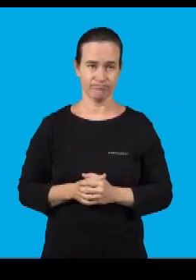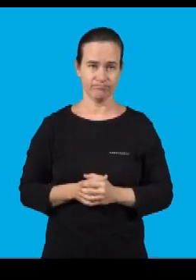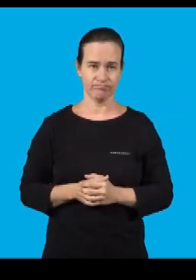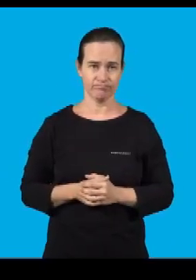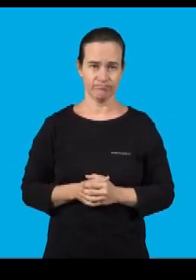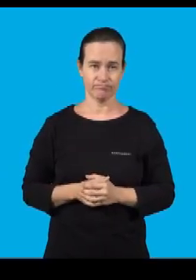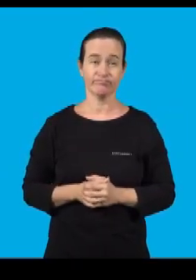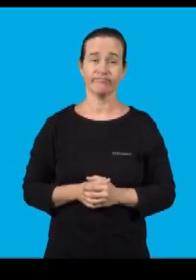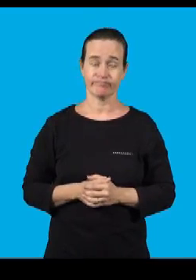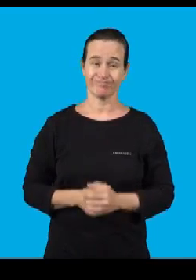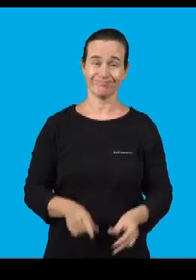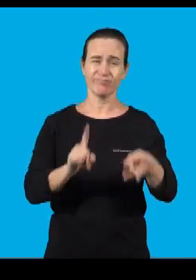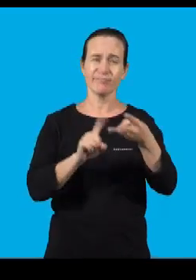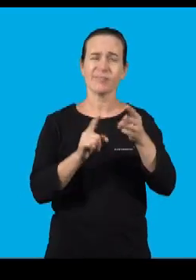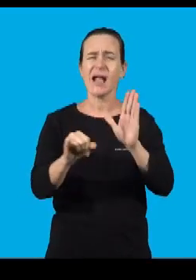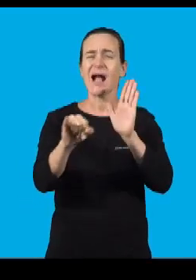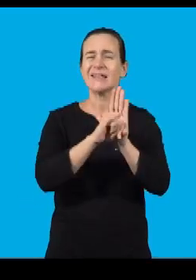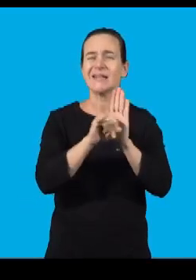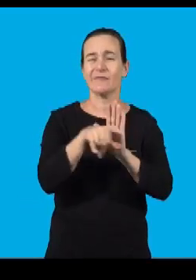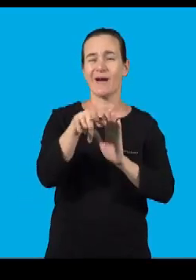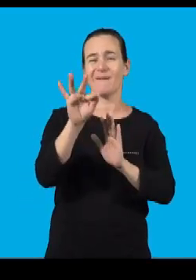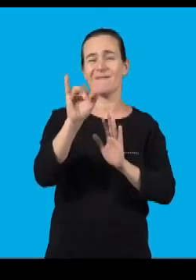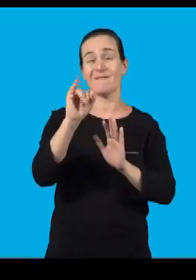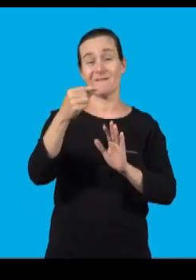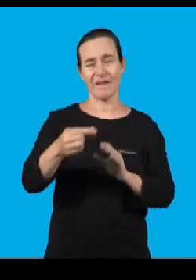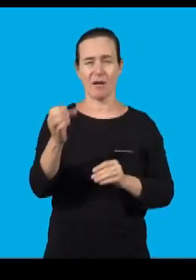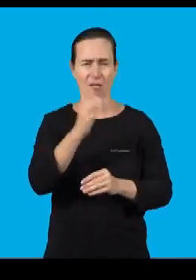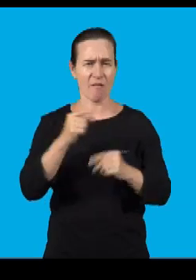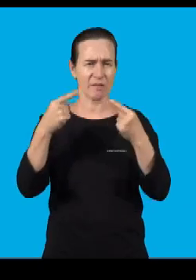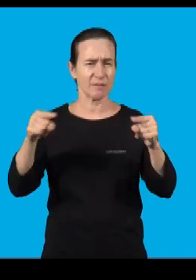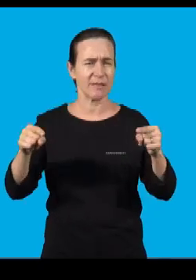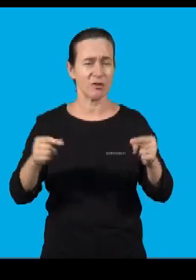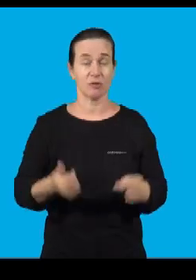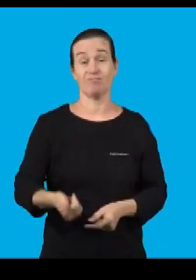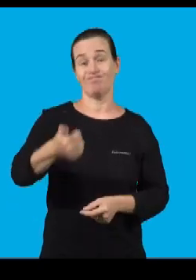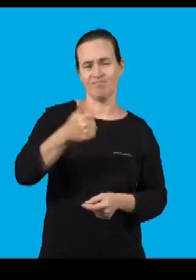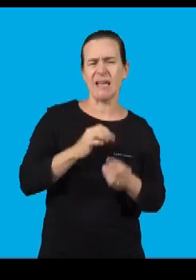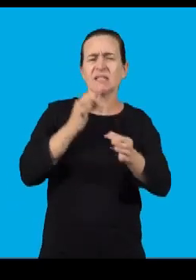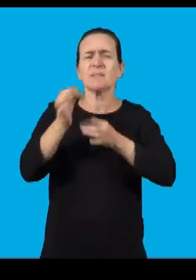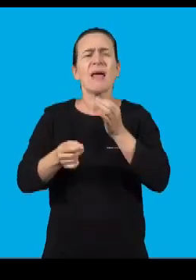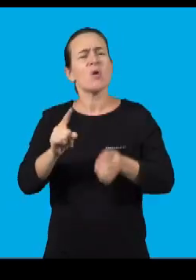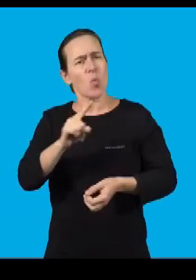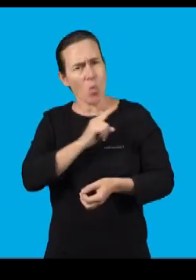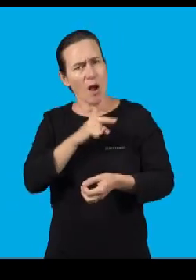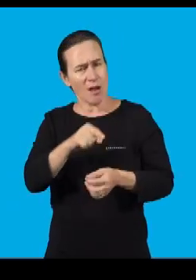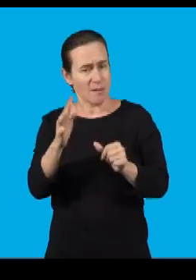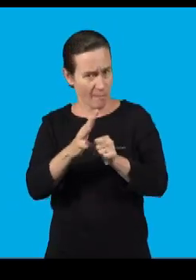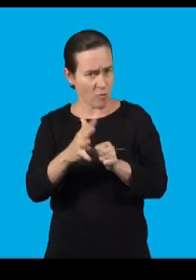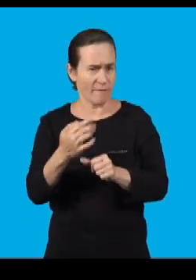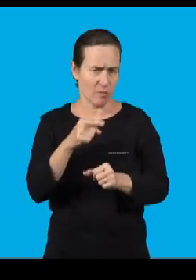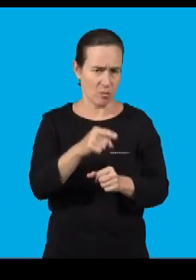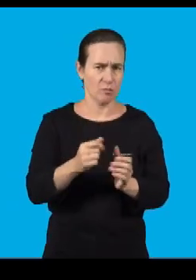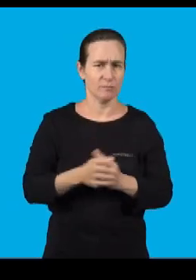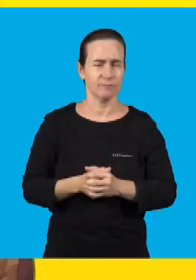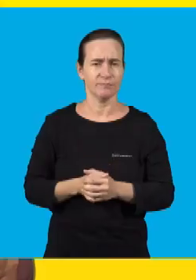have to identify the figure of speech and explain why it is relevant. Now, identify simply means tell me what it